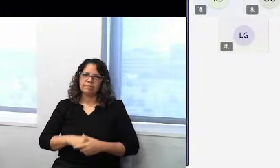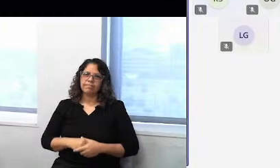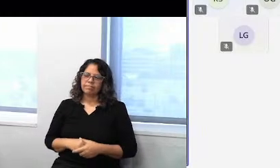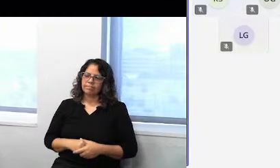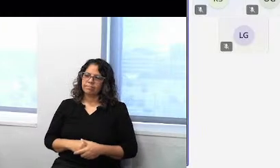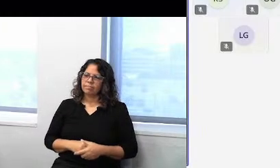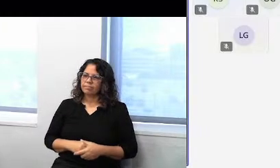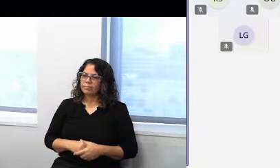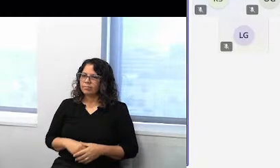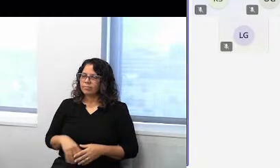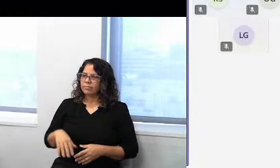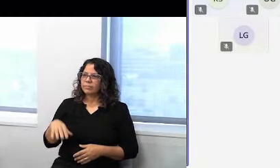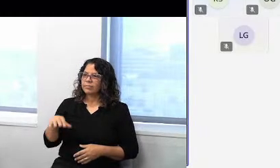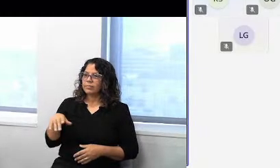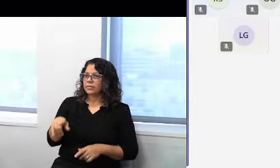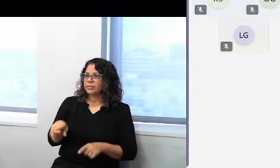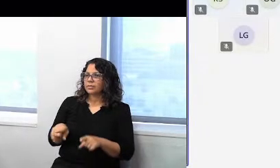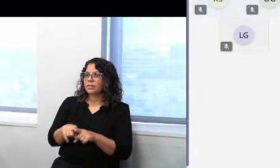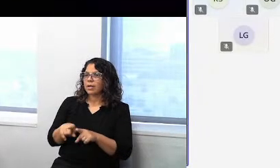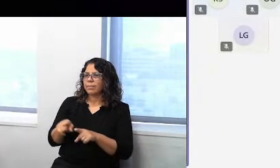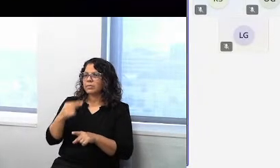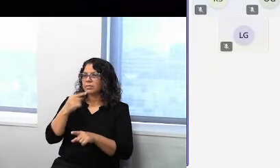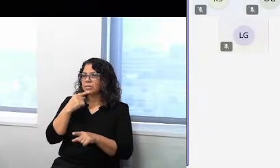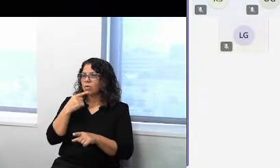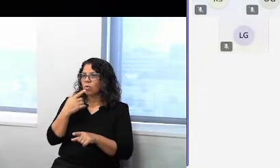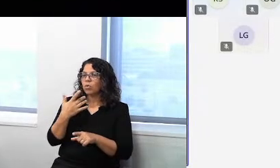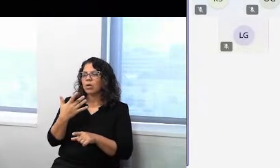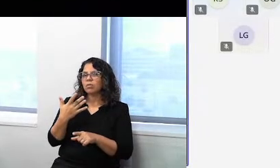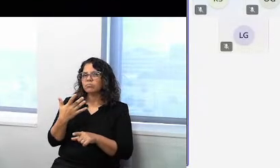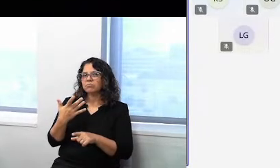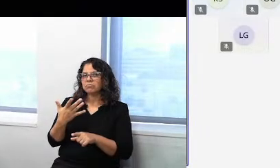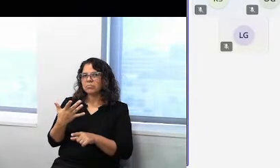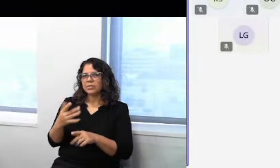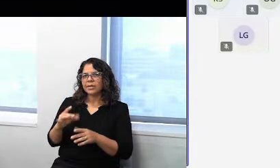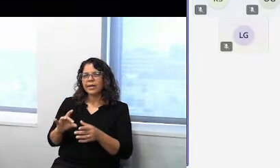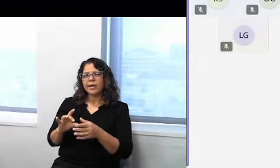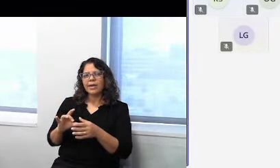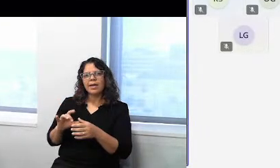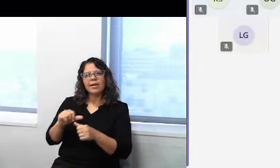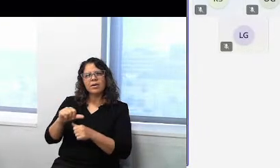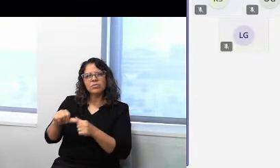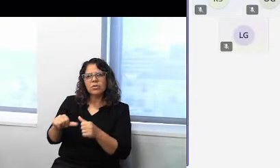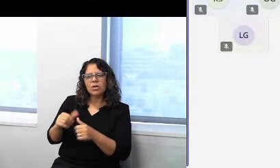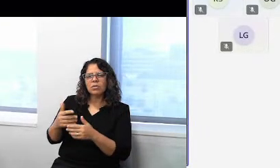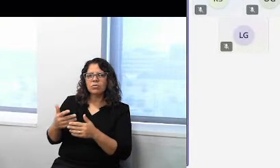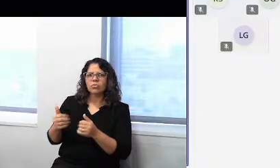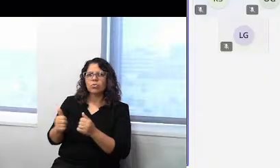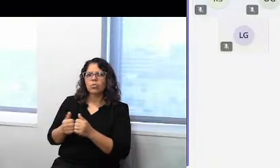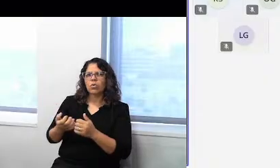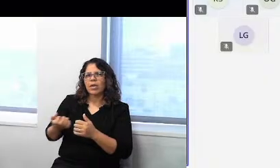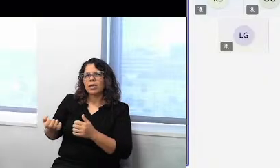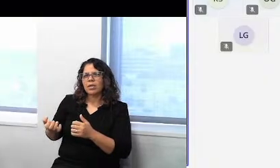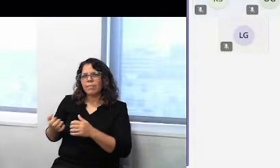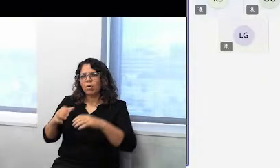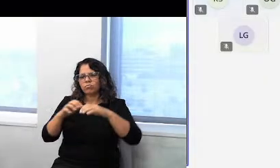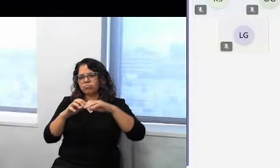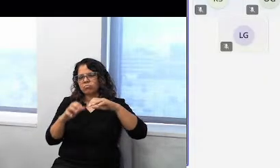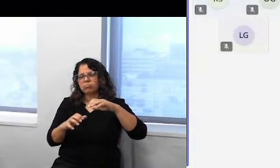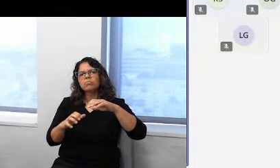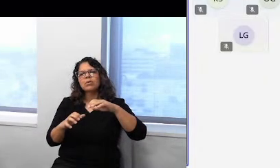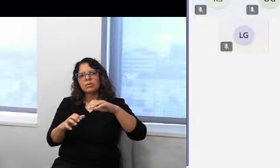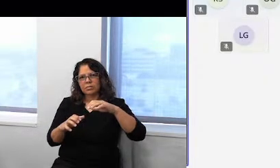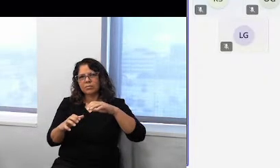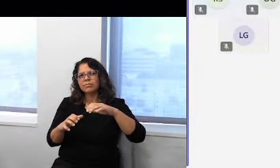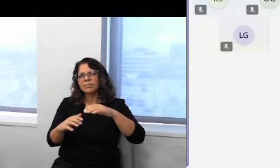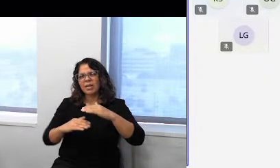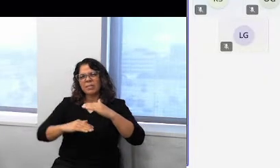And I believe you said that some of this was related to substation equipment, line capacity, reconfiguration, bringing lines back into